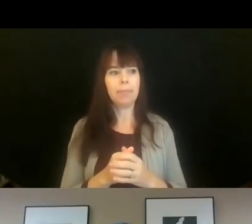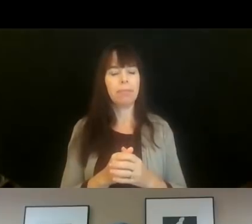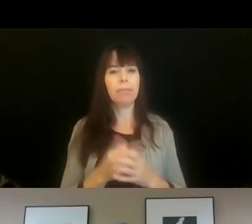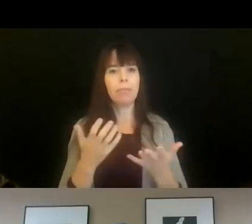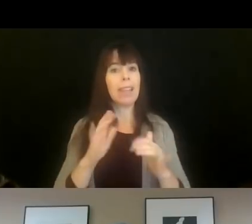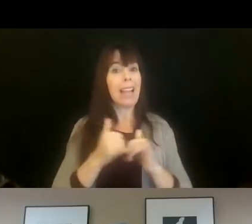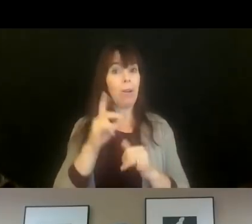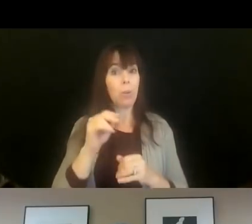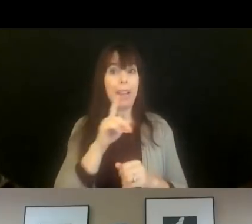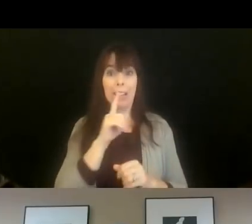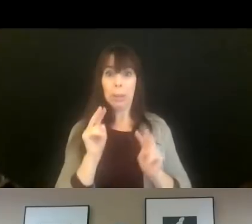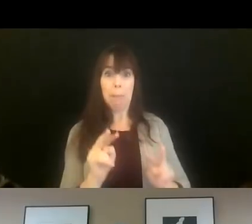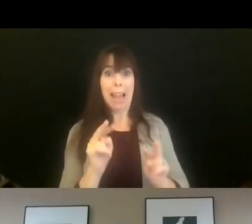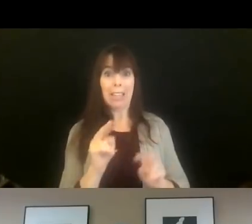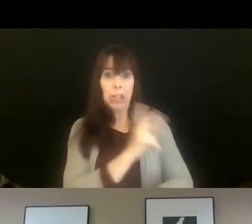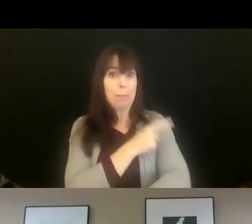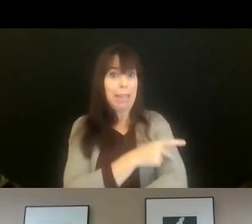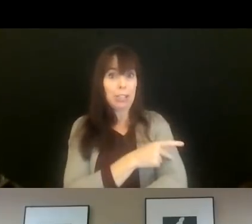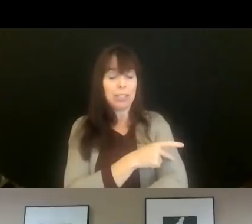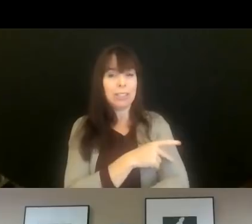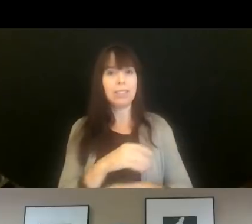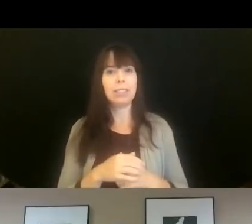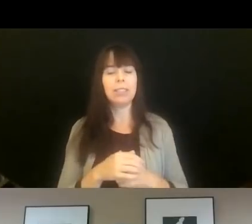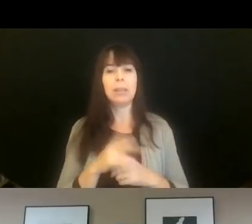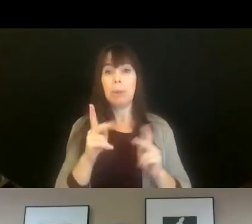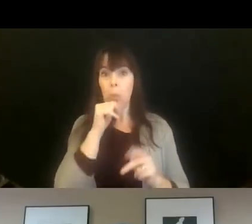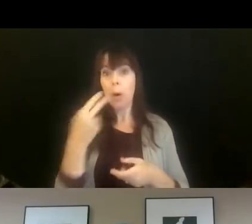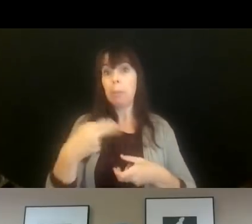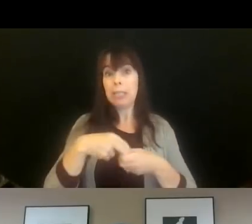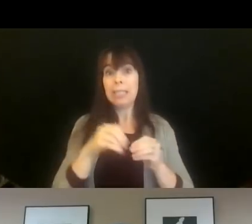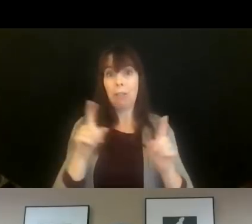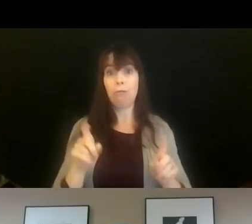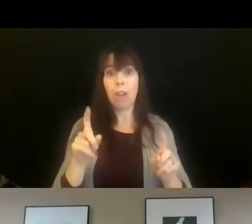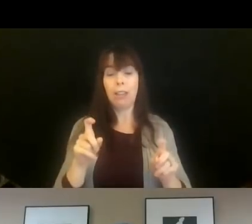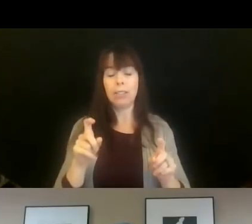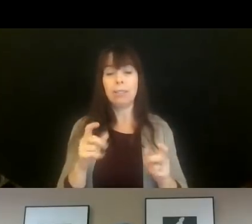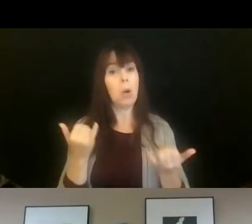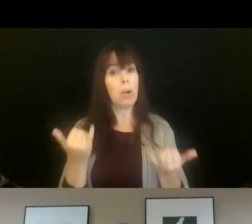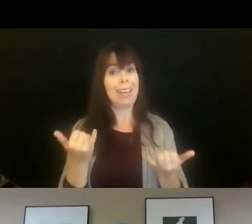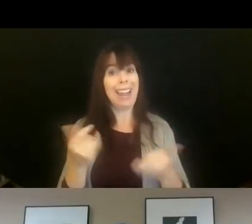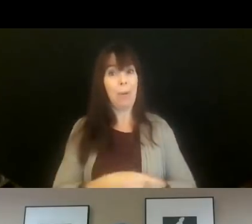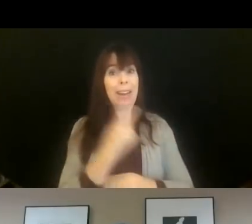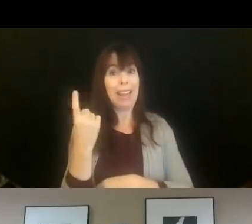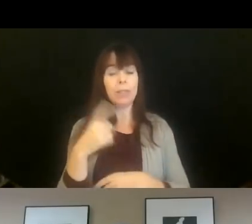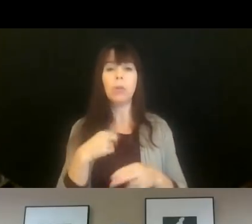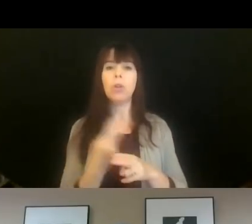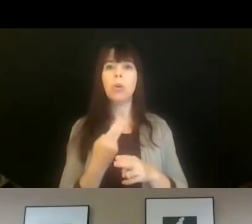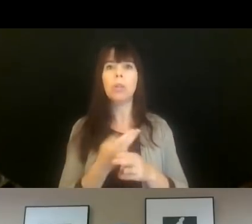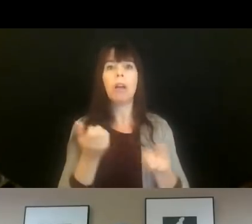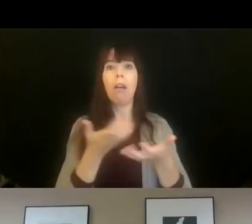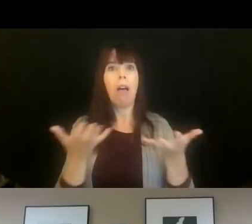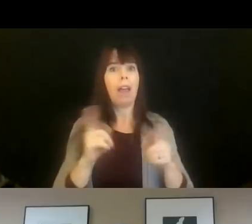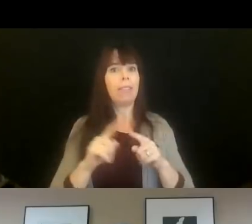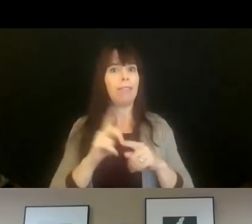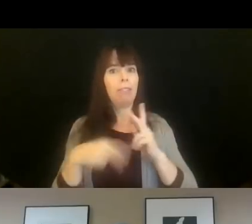How do we actually monitor these patients, these participants? Well, nowadays, we use a lot of